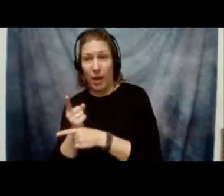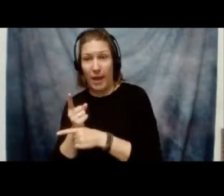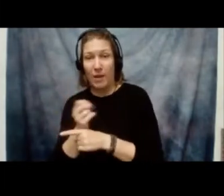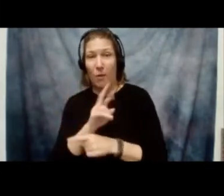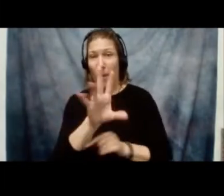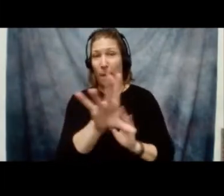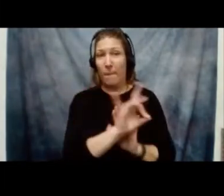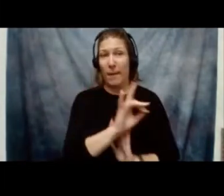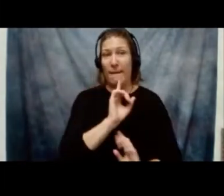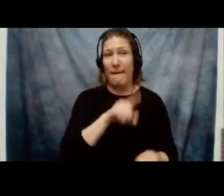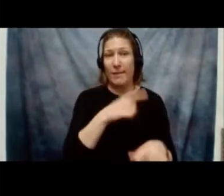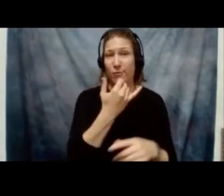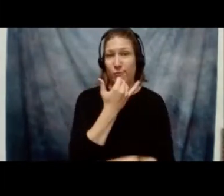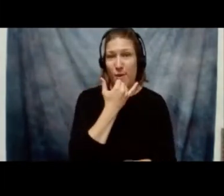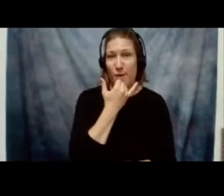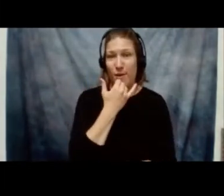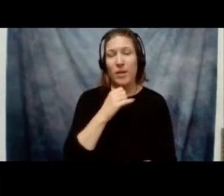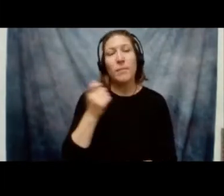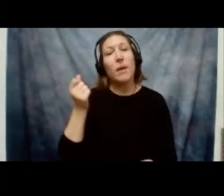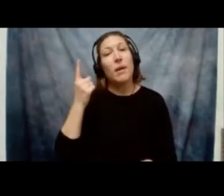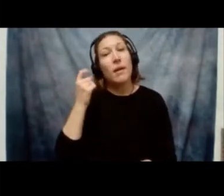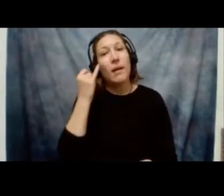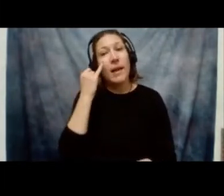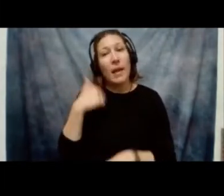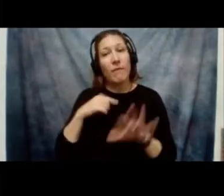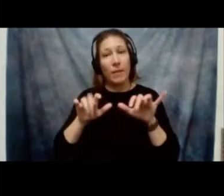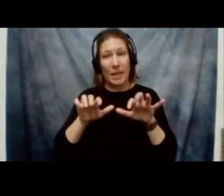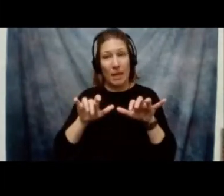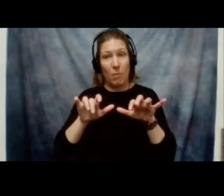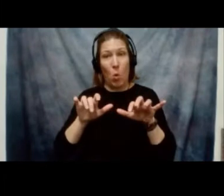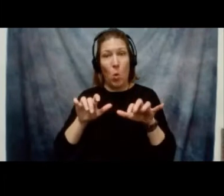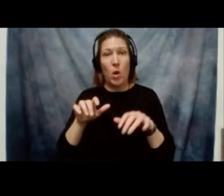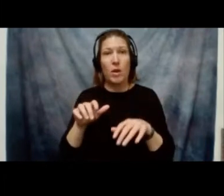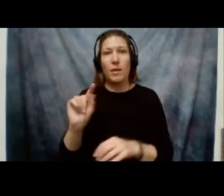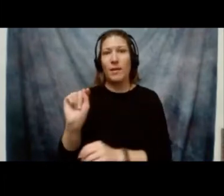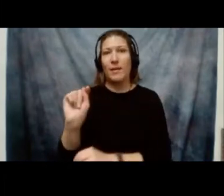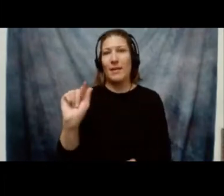tab, there's only one option on this slide.